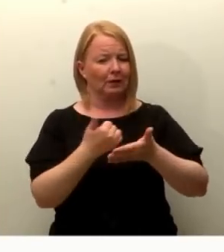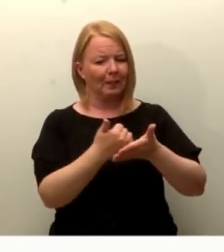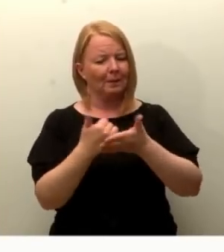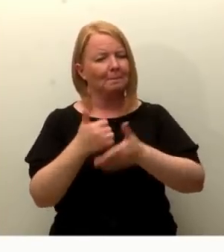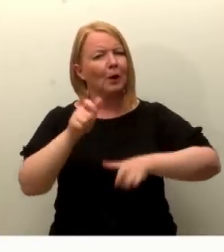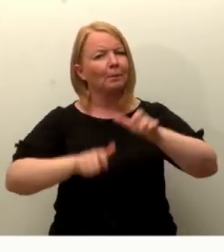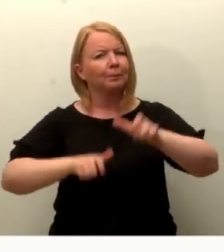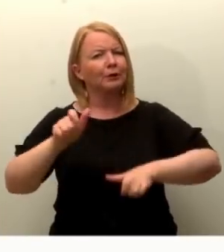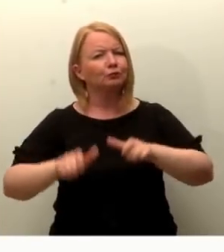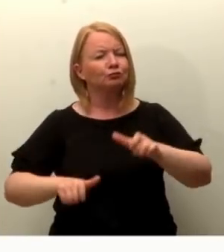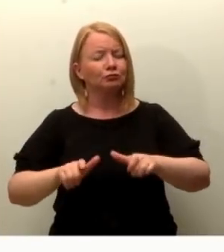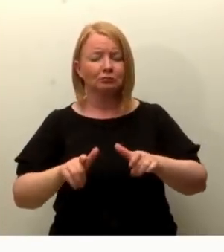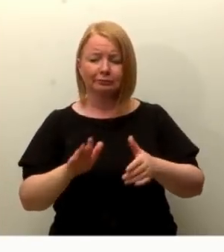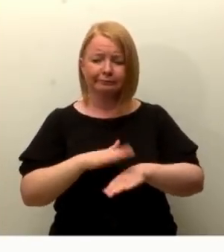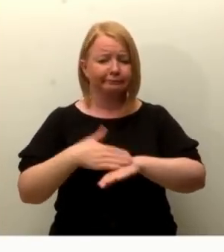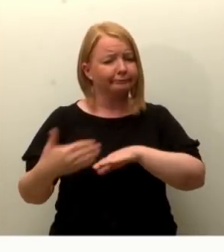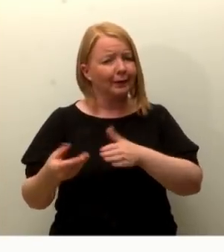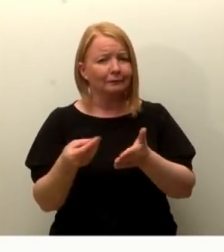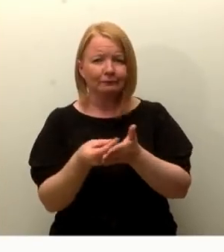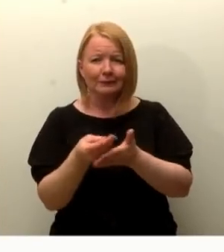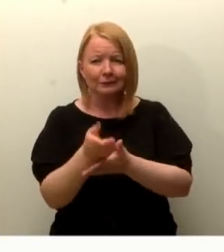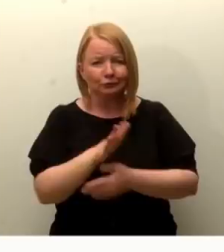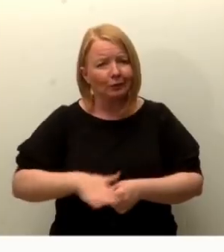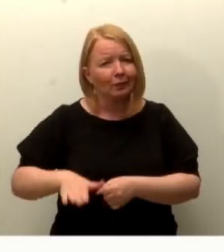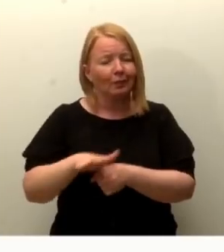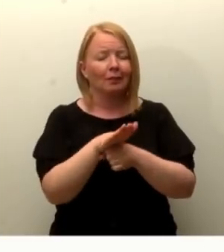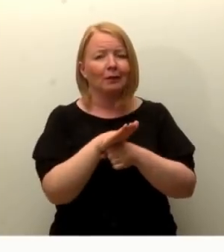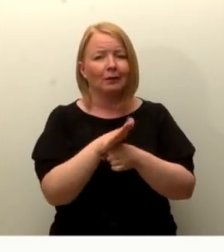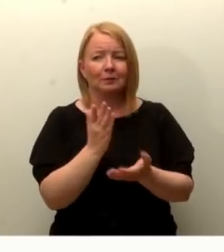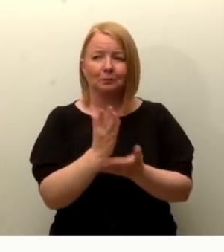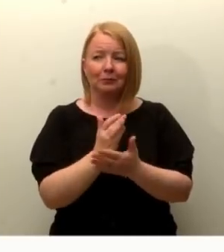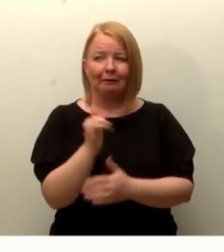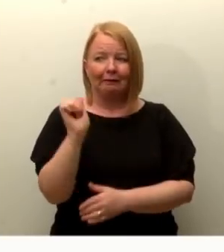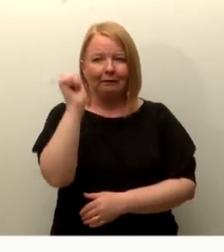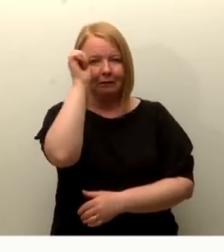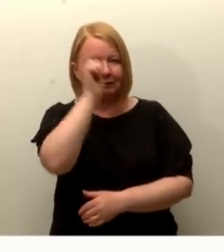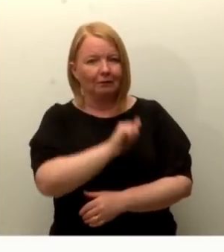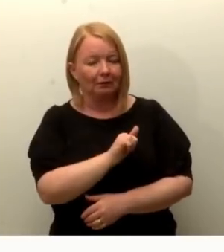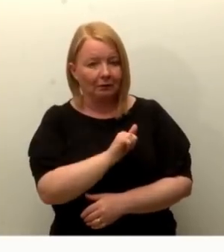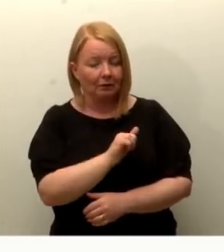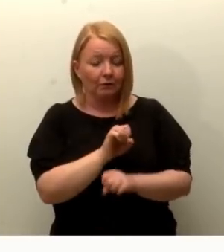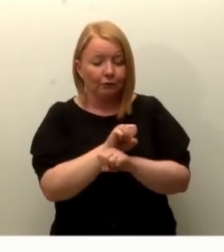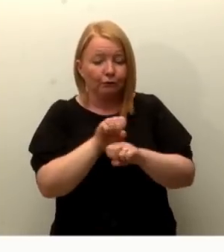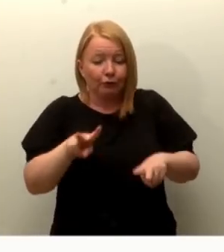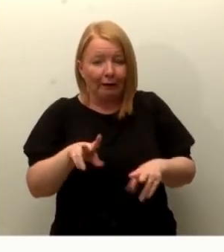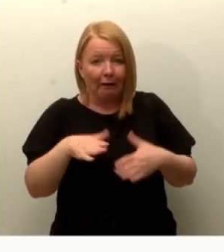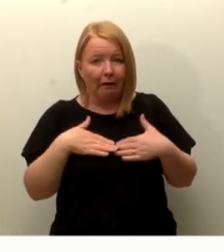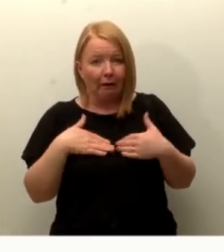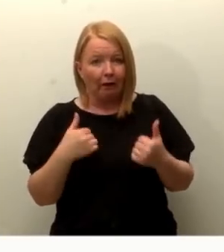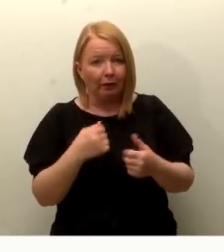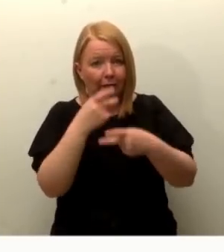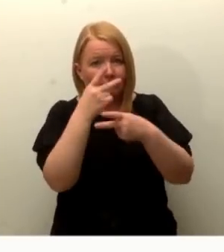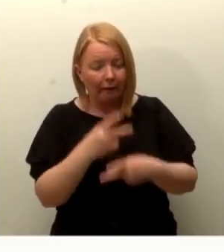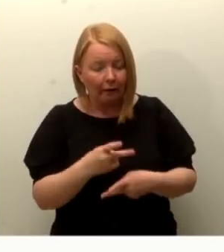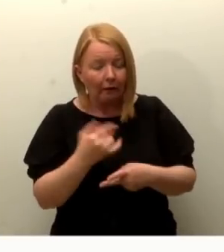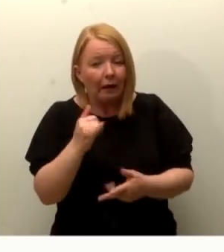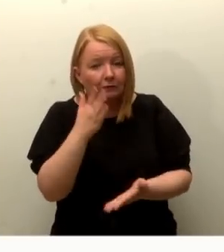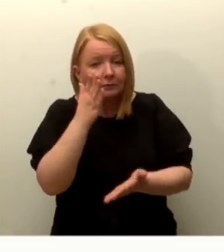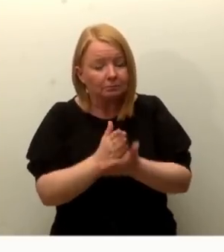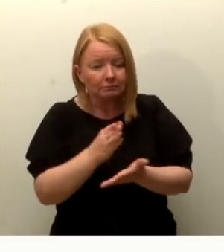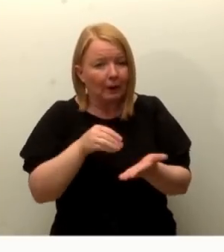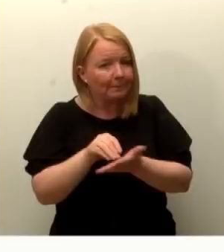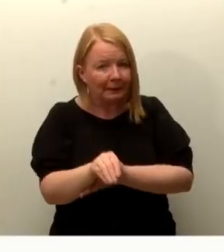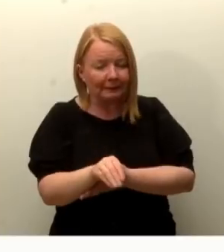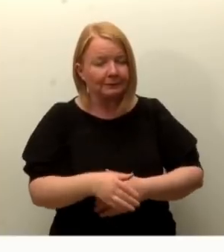patients of all financial levels, from his immense expertise with free health care for those who cannot afford to bear